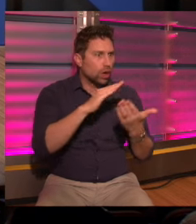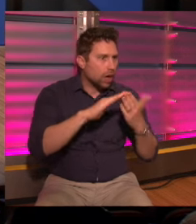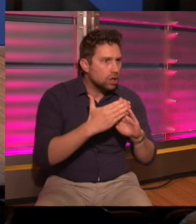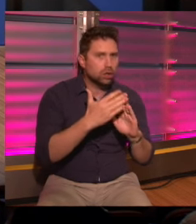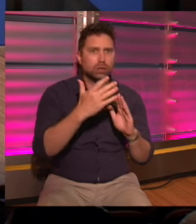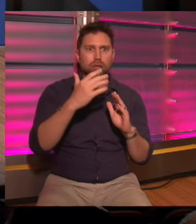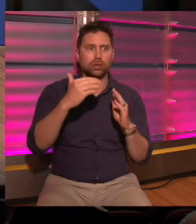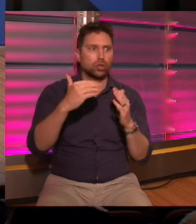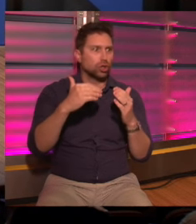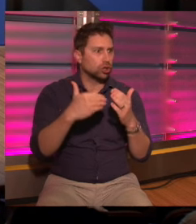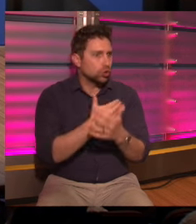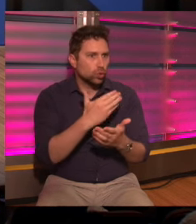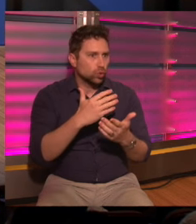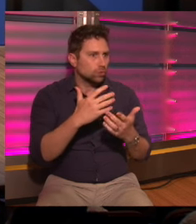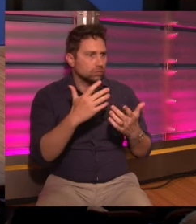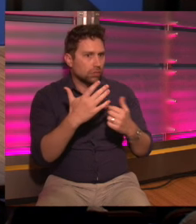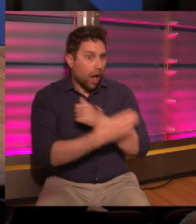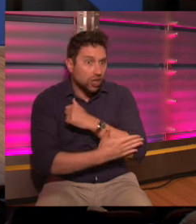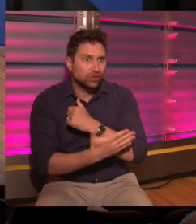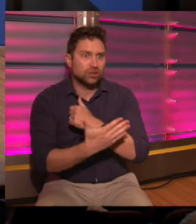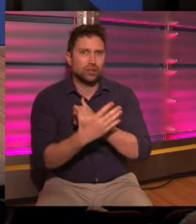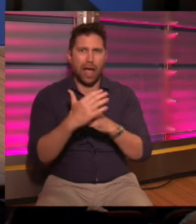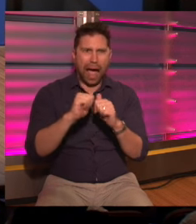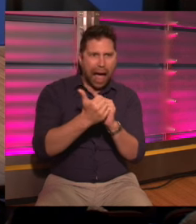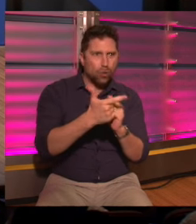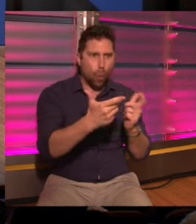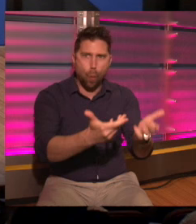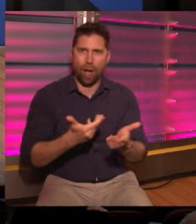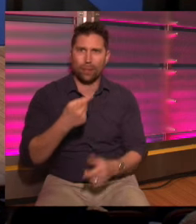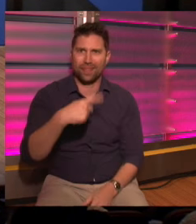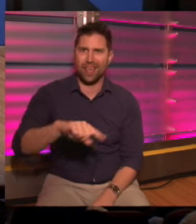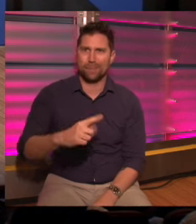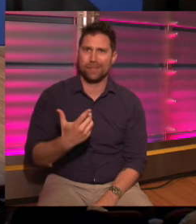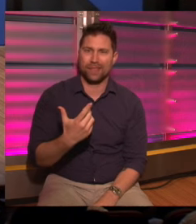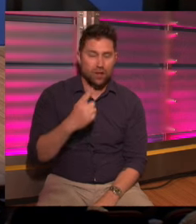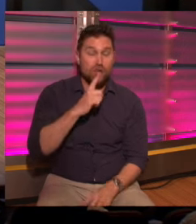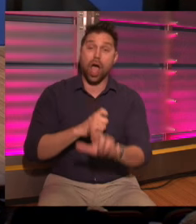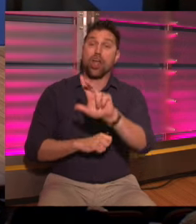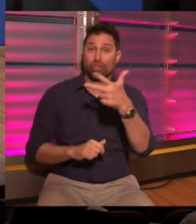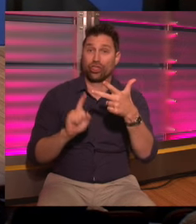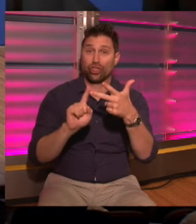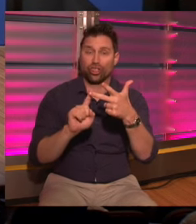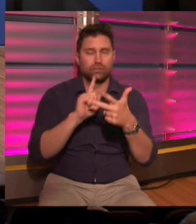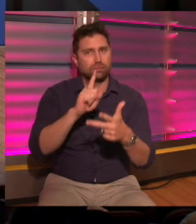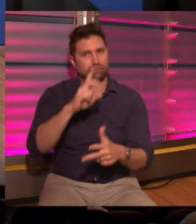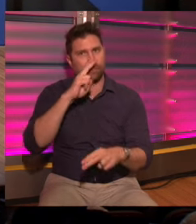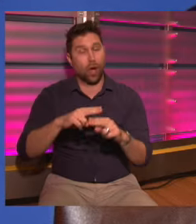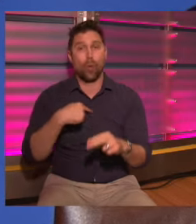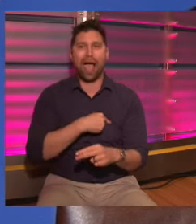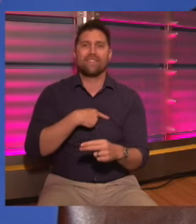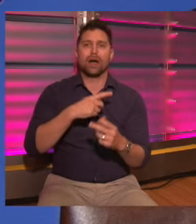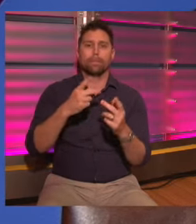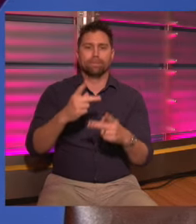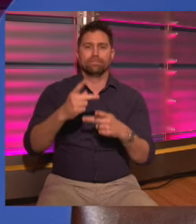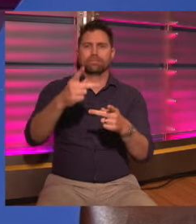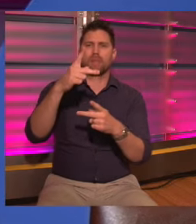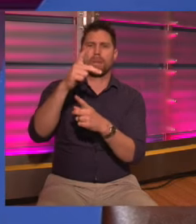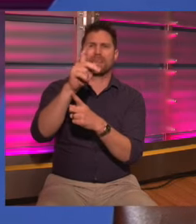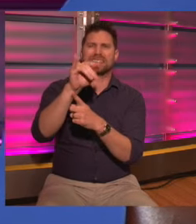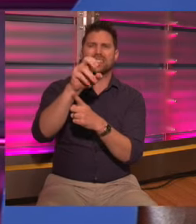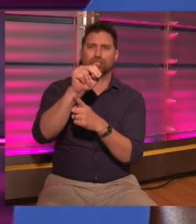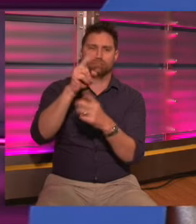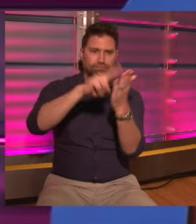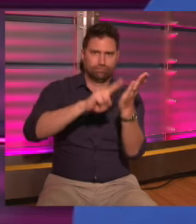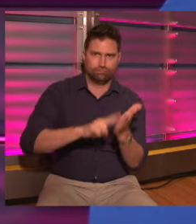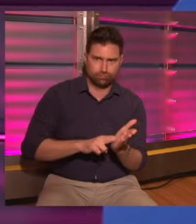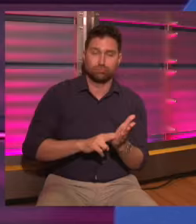and how are we gonna welcome them? And I think that's a huge element. And then the third, which has been really fun, is actually we have a petition going right now and